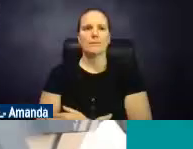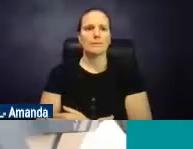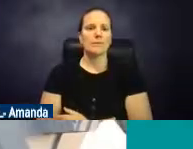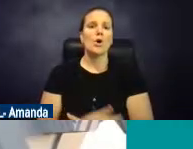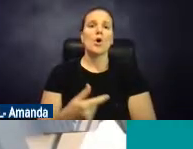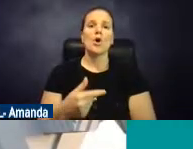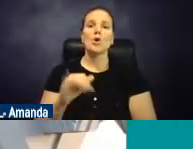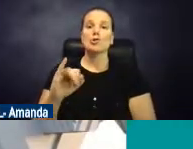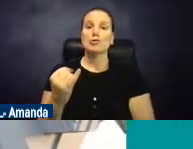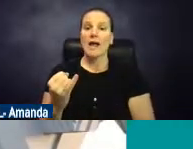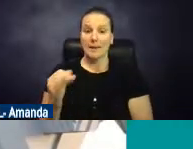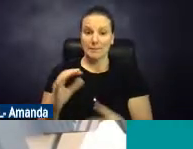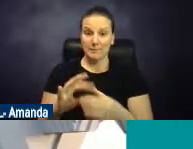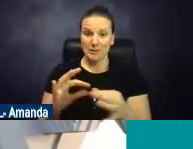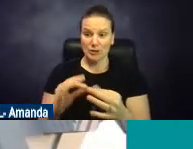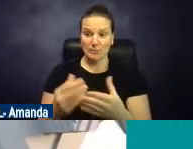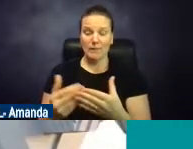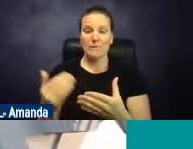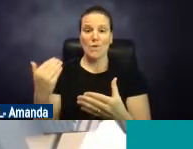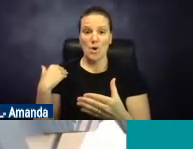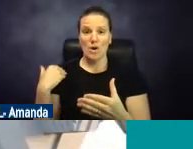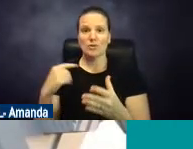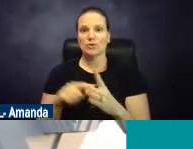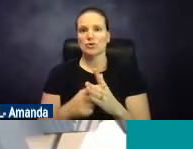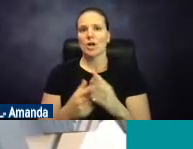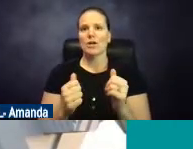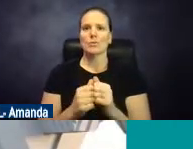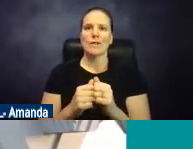mentioned before, I think starting with kind of the